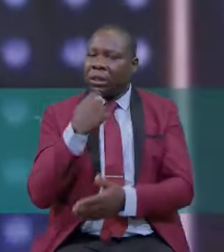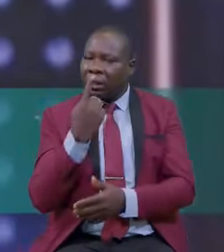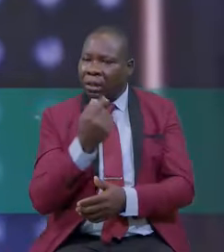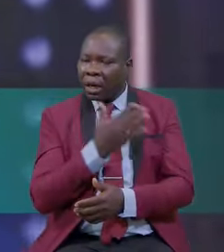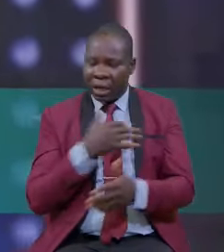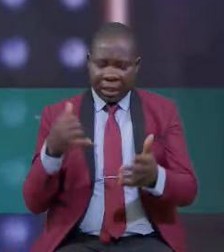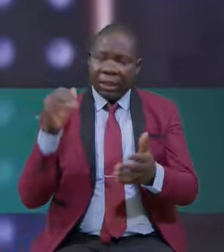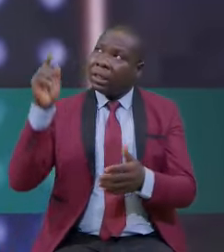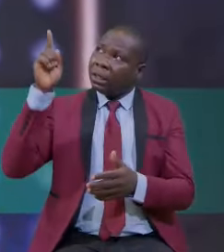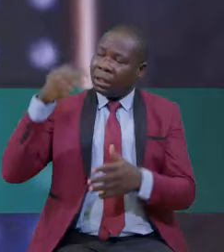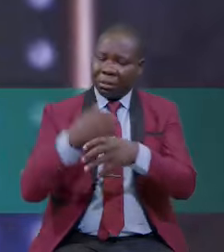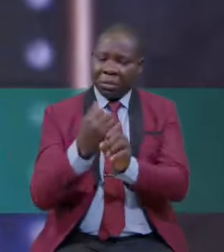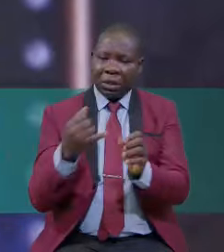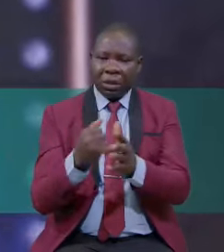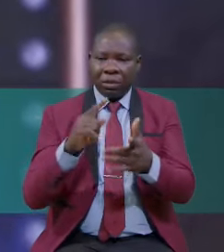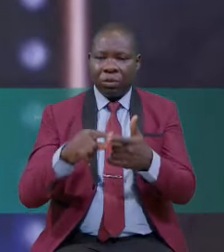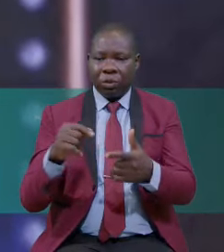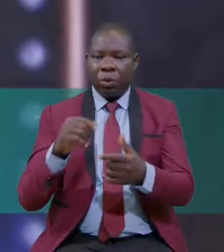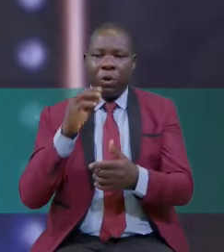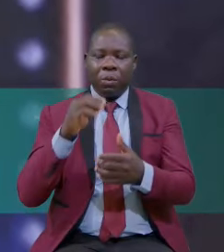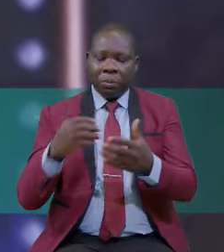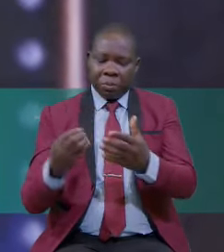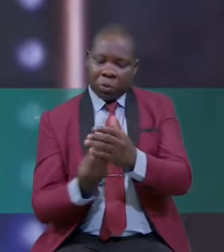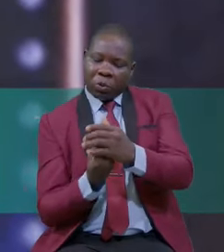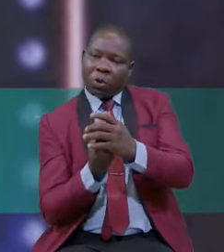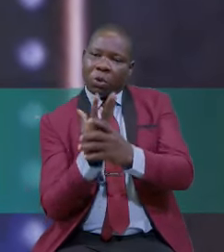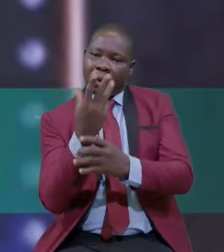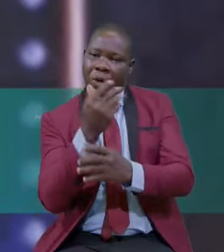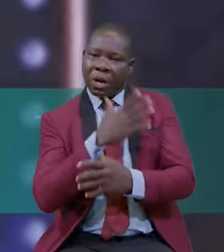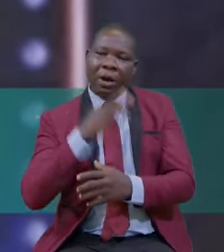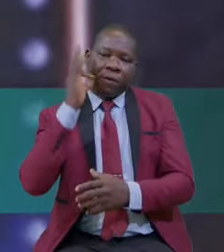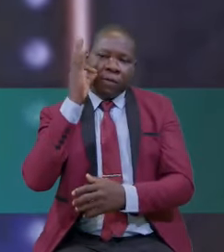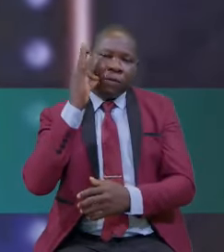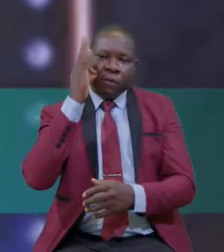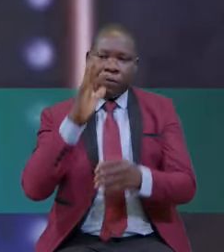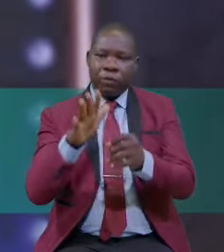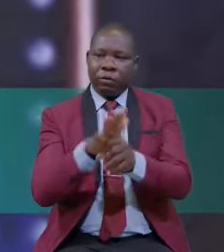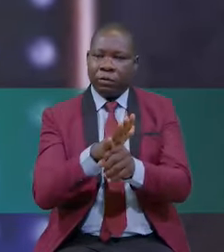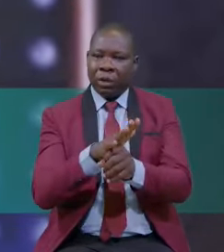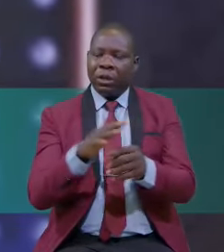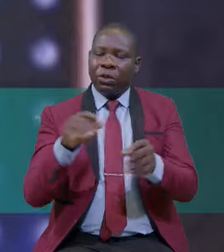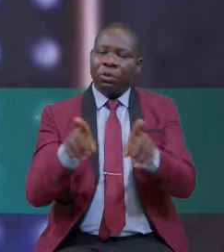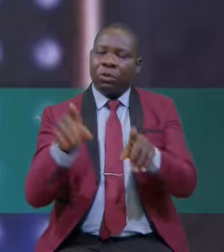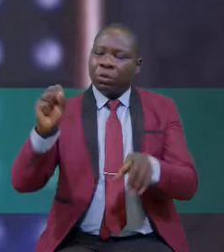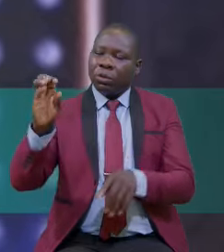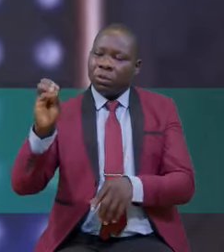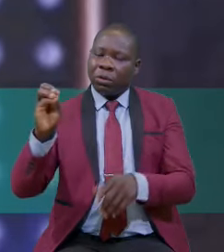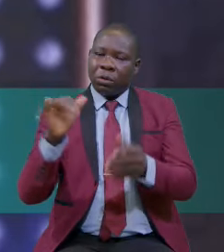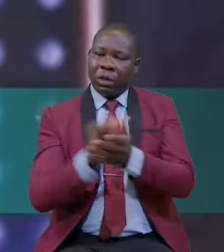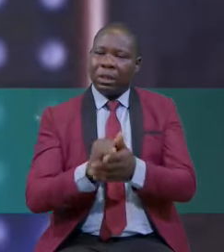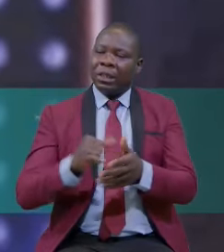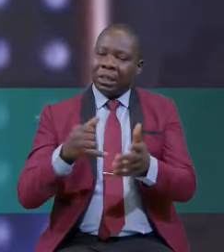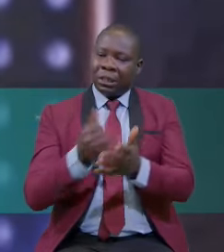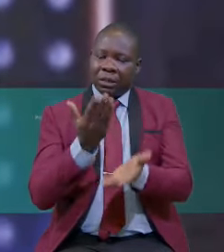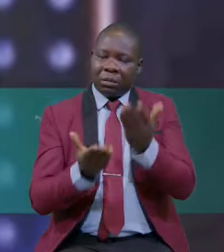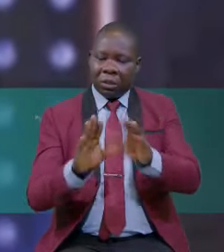bring forth and bud. It says that it may give seed to the sower and